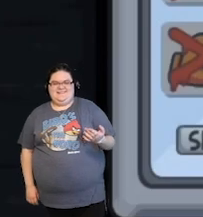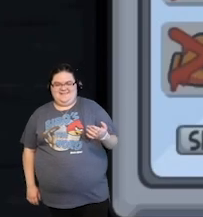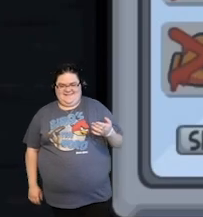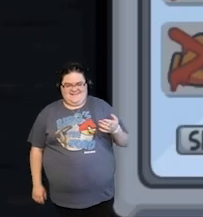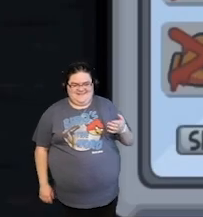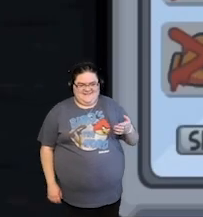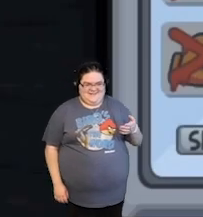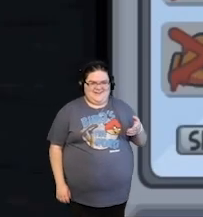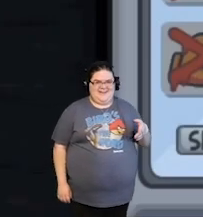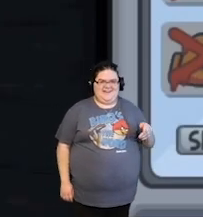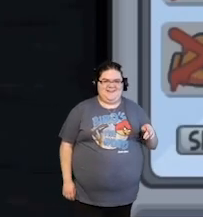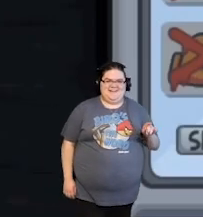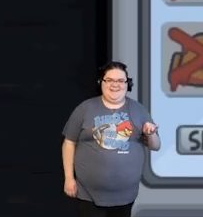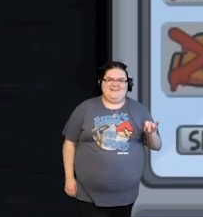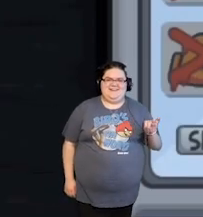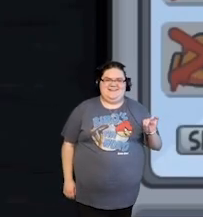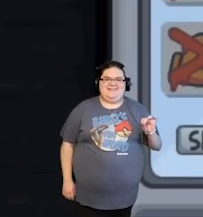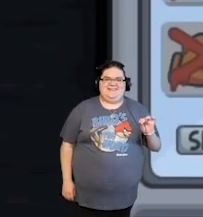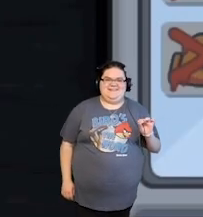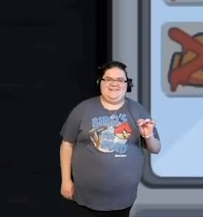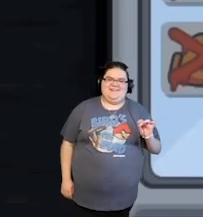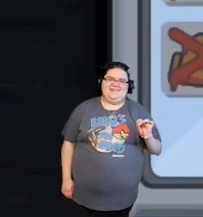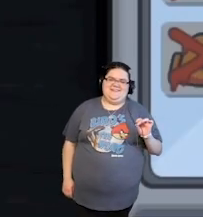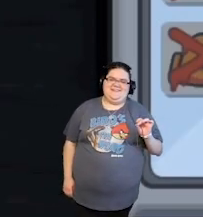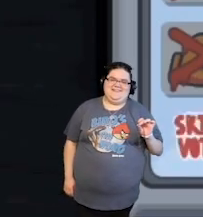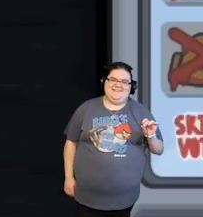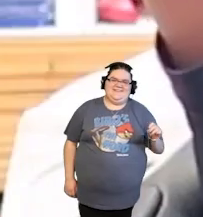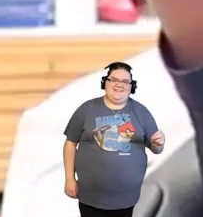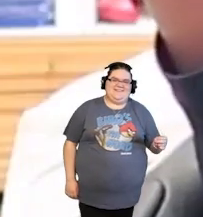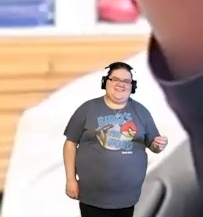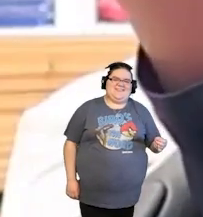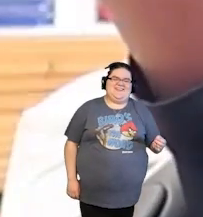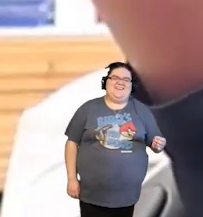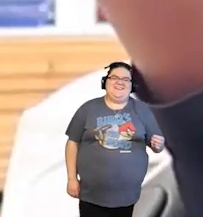That's enough. Nah, I mean, sure, fuck it, but like, it's not me.